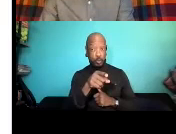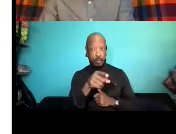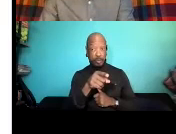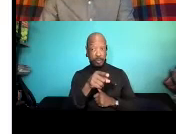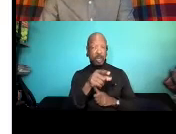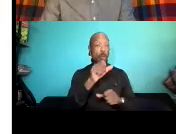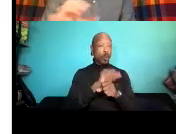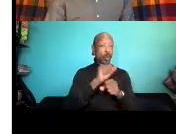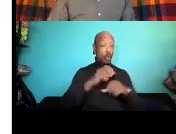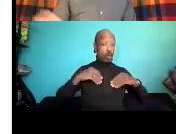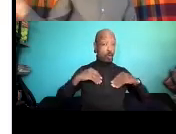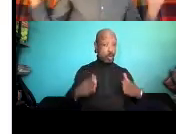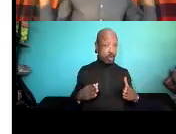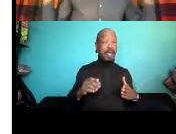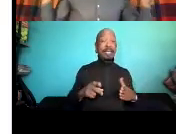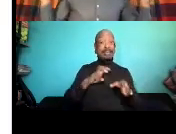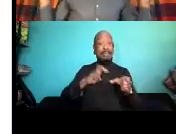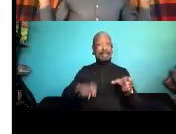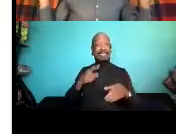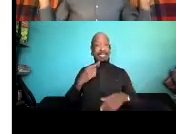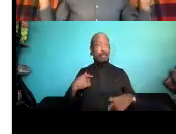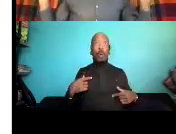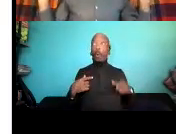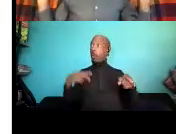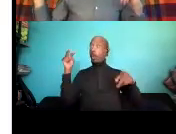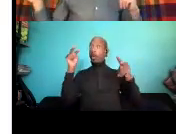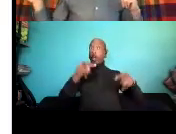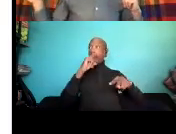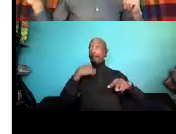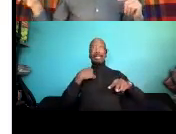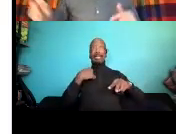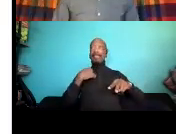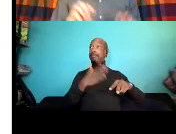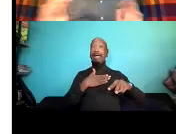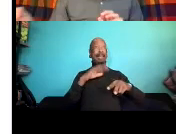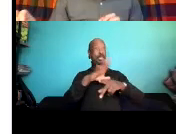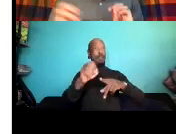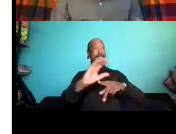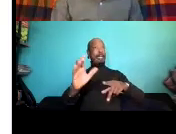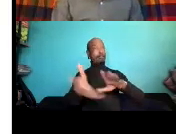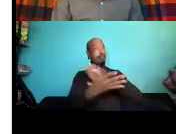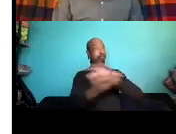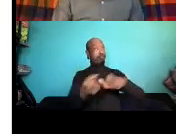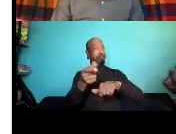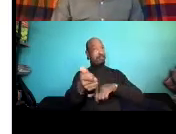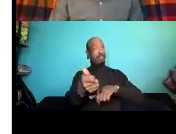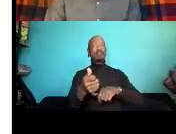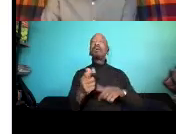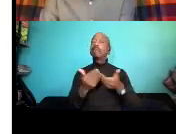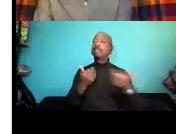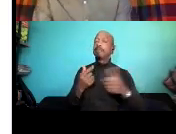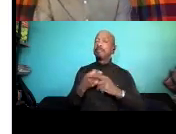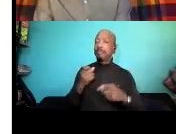of the business, can step back and say, look, it's not me who caused that damage. It's my company. My company is separate from me, like this